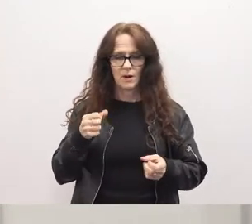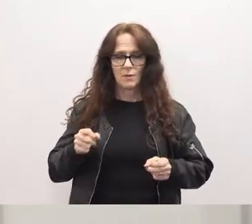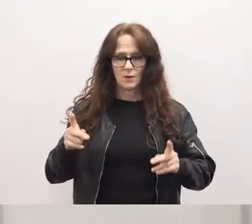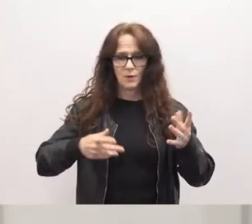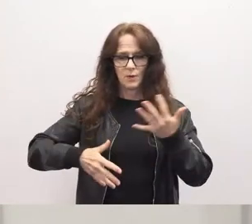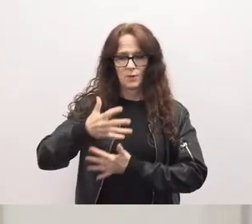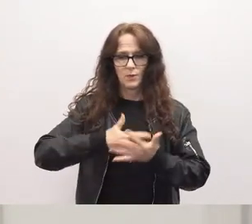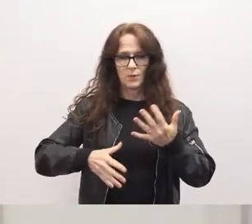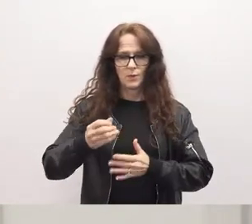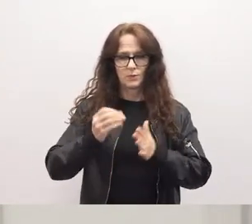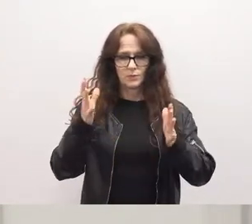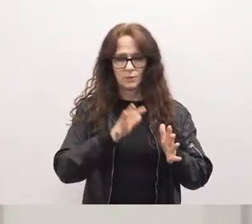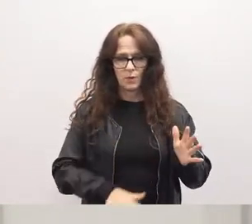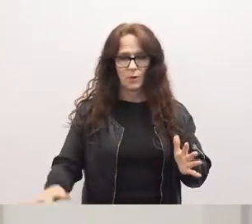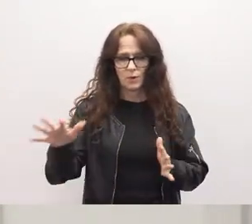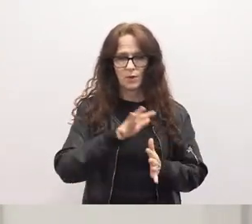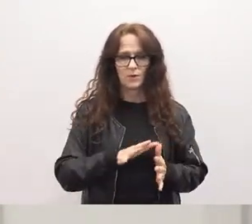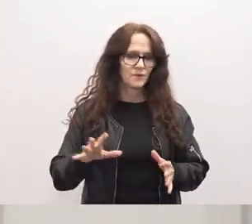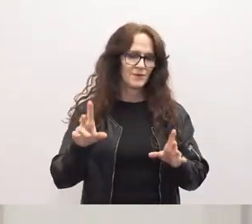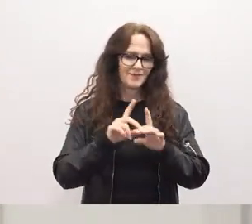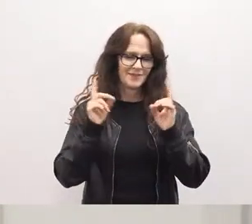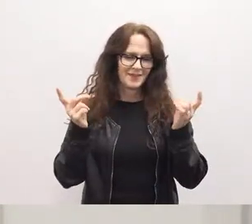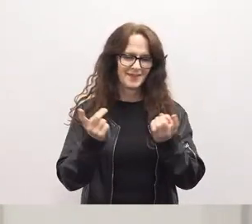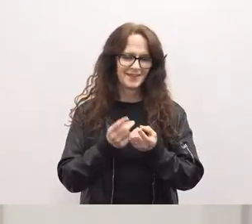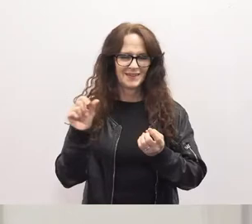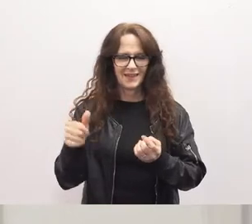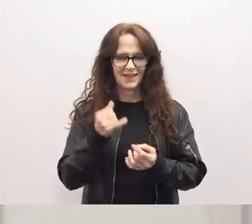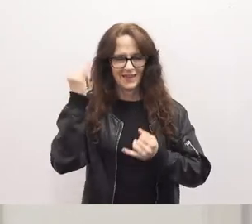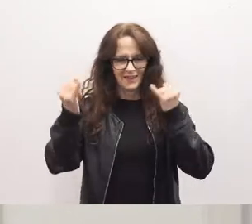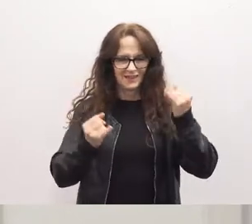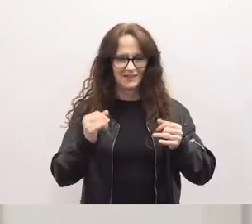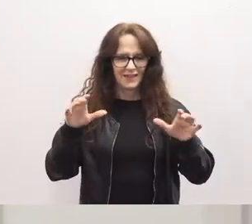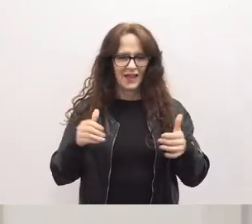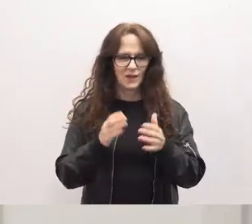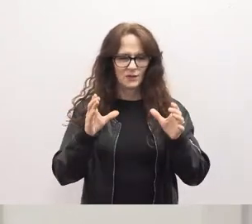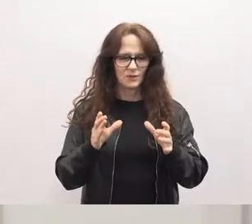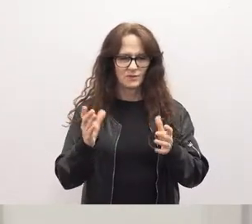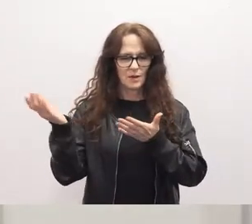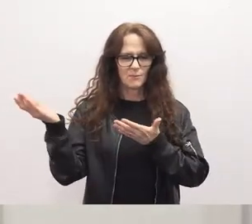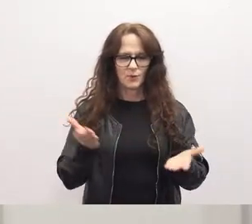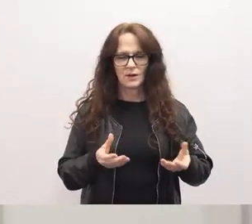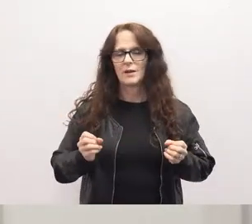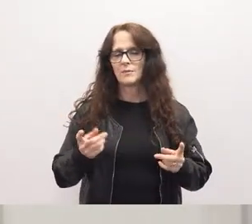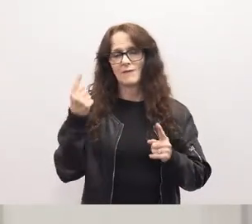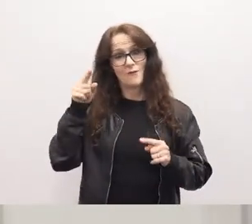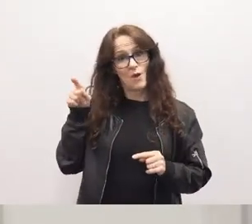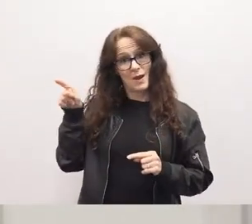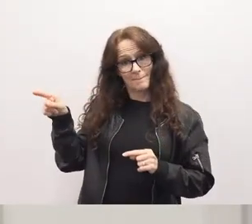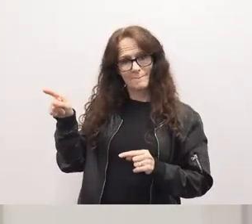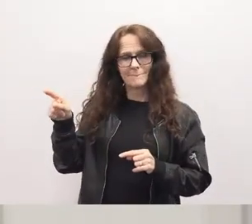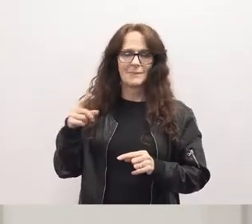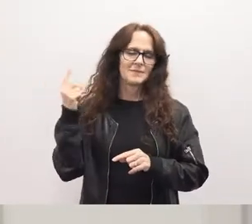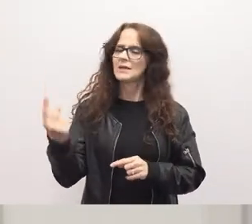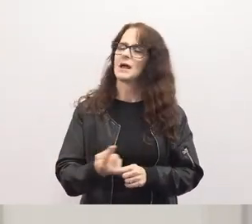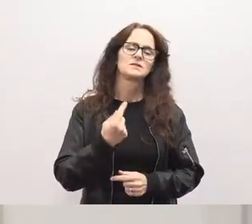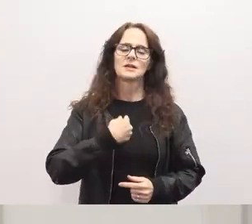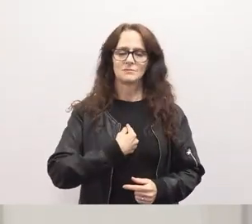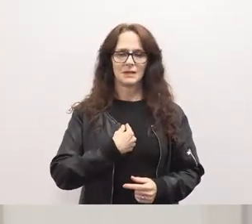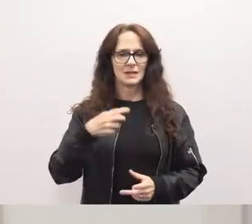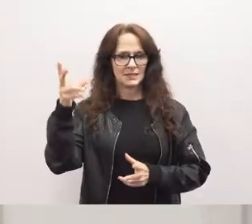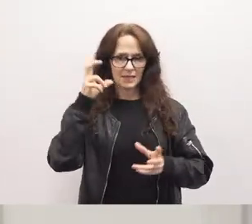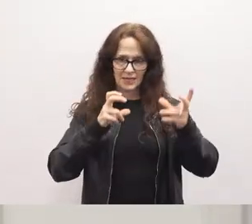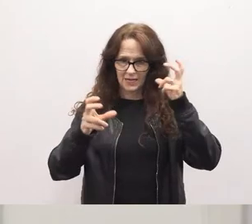engage with students from across the district. I'm sure you'll have other ideas for how to do it, but that will bring an opportunity for him, not just for me, to